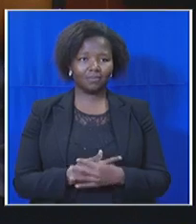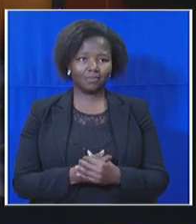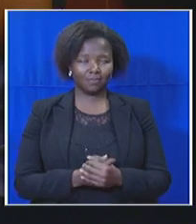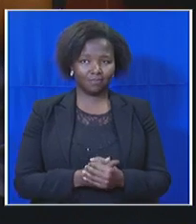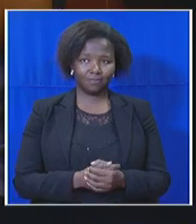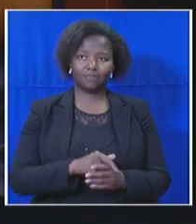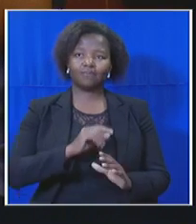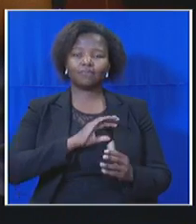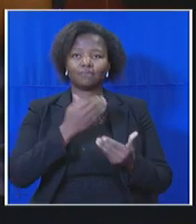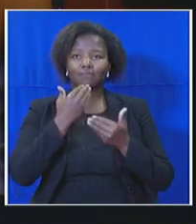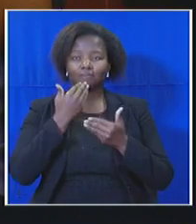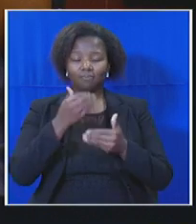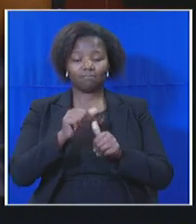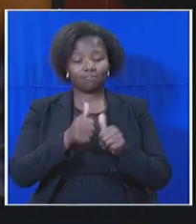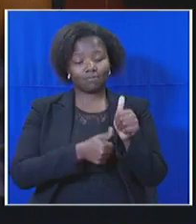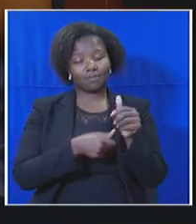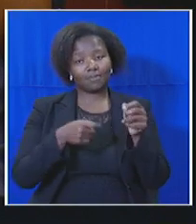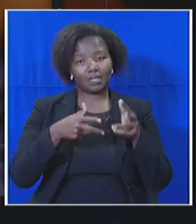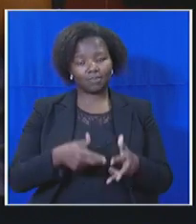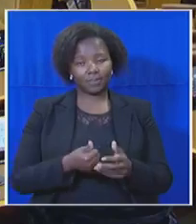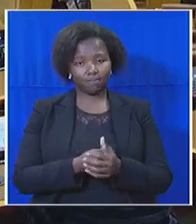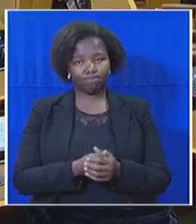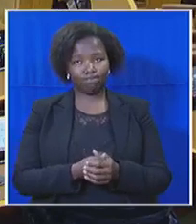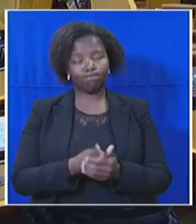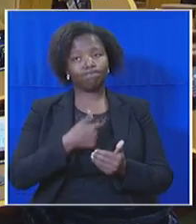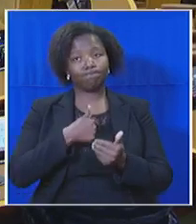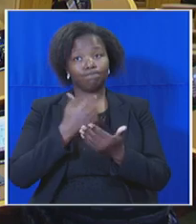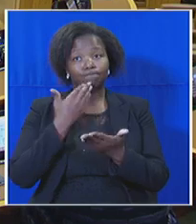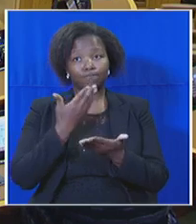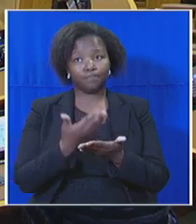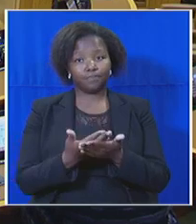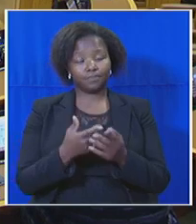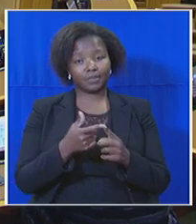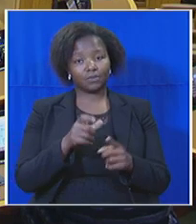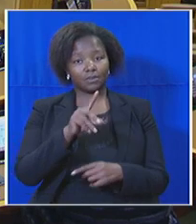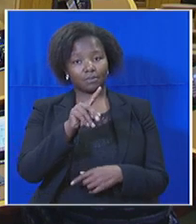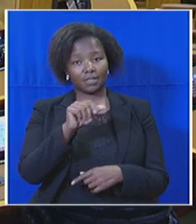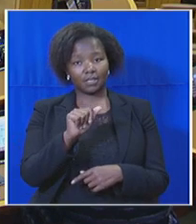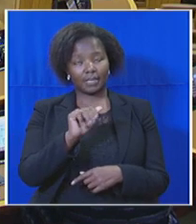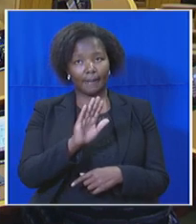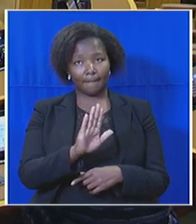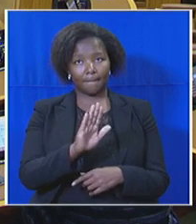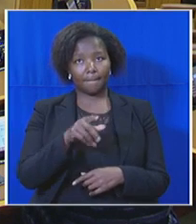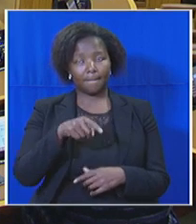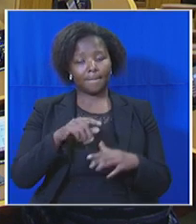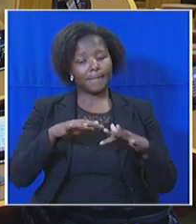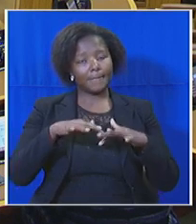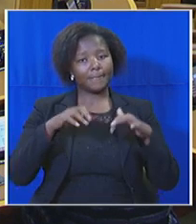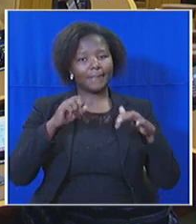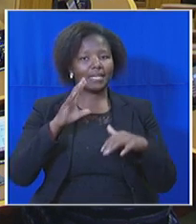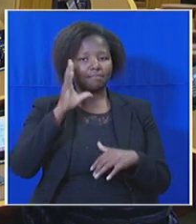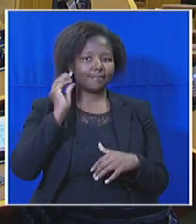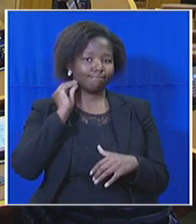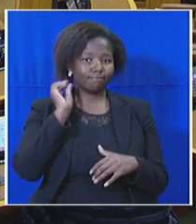Thank you, Deputy Speaker. I hereby move on behalf of the Democratic Alliance that this House notes,